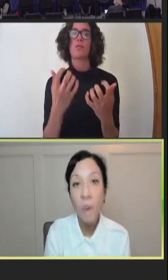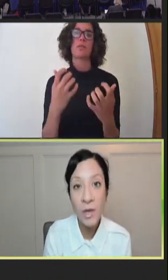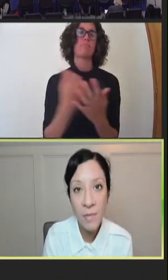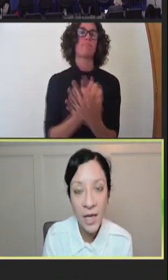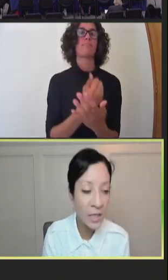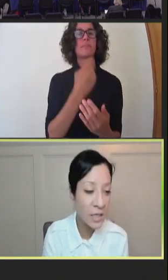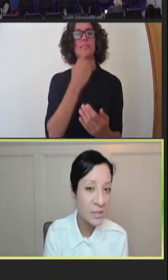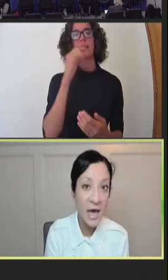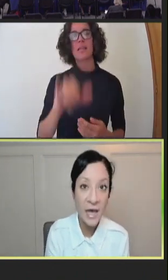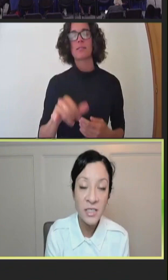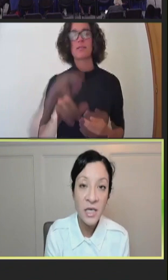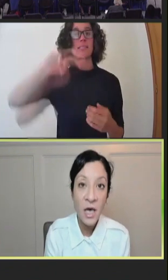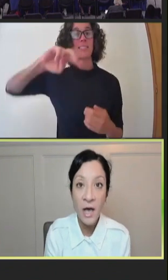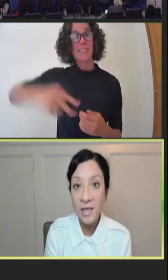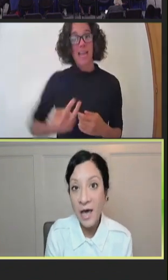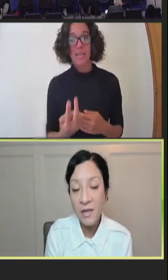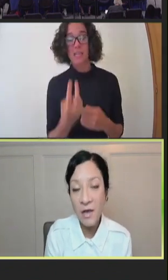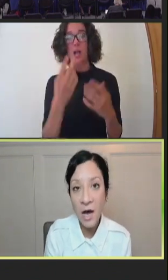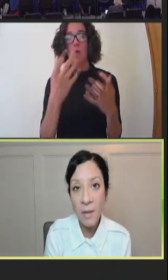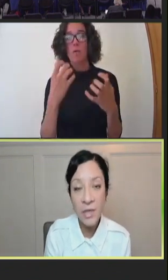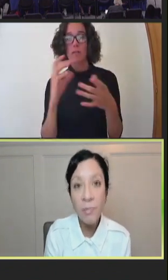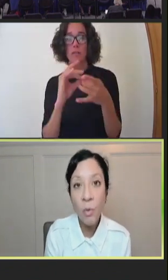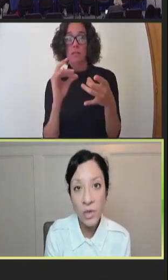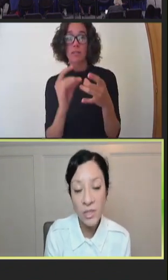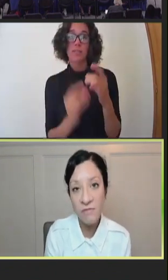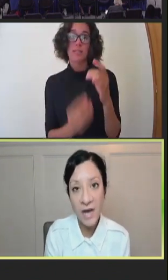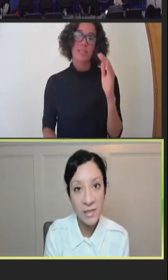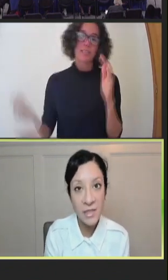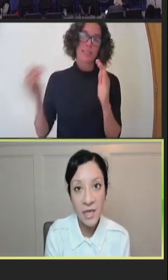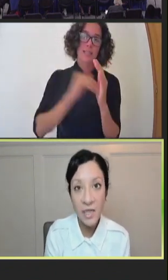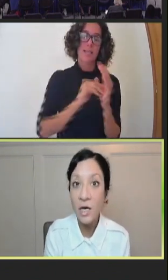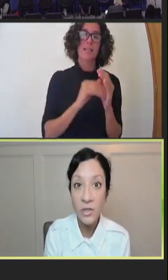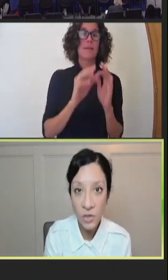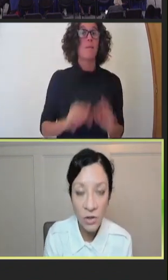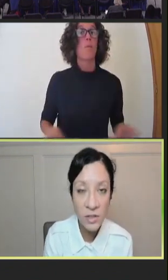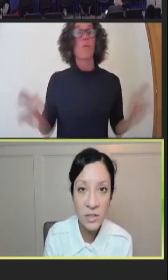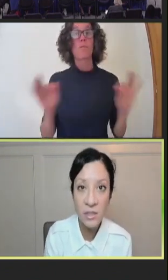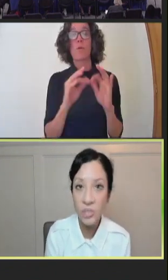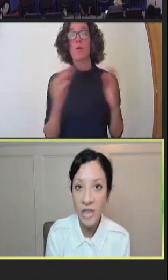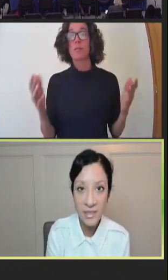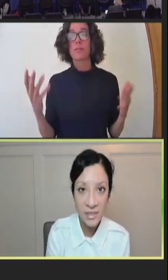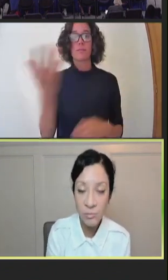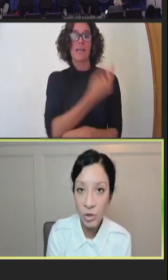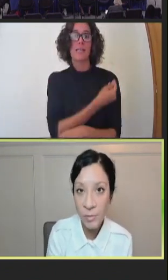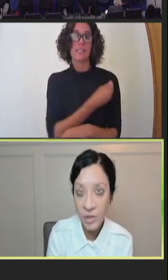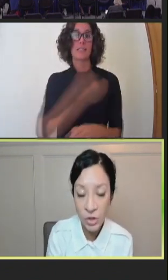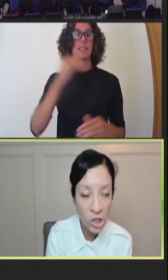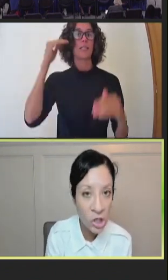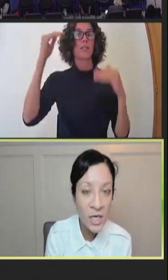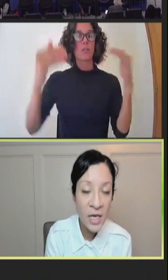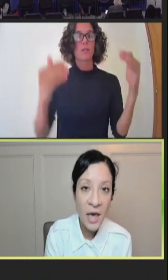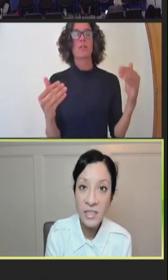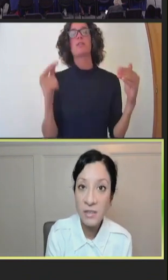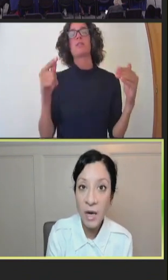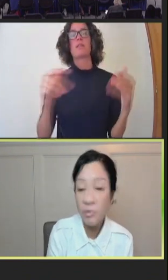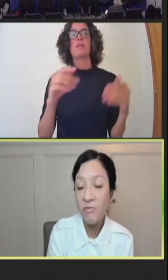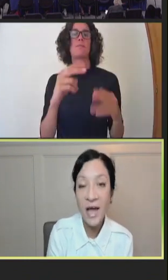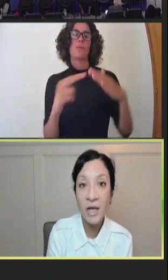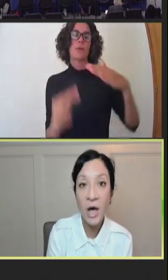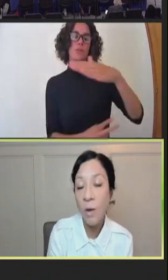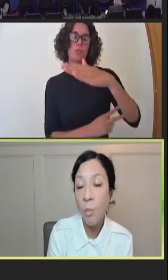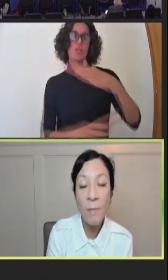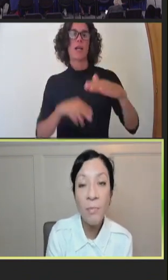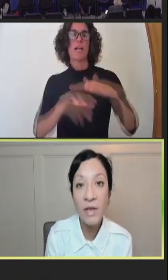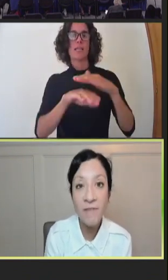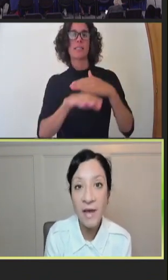that I want to make is that, again, the importance of vaccinating adults. The Bridge Access Program, as you heard, has